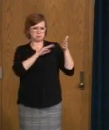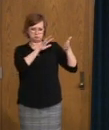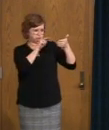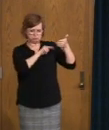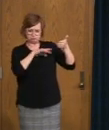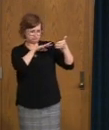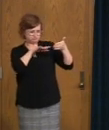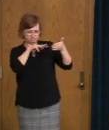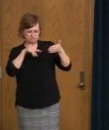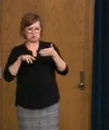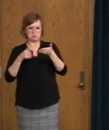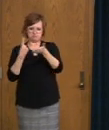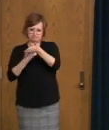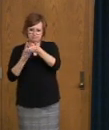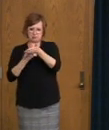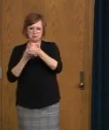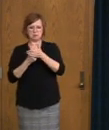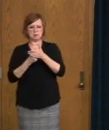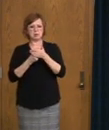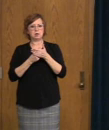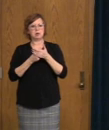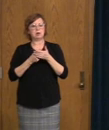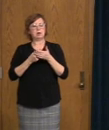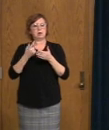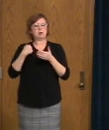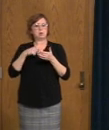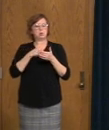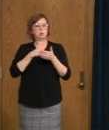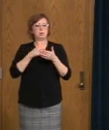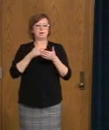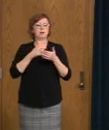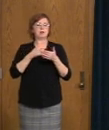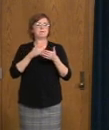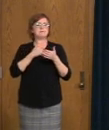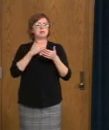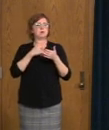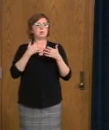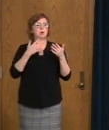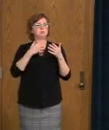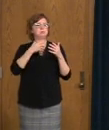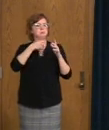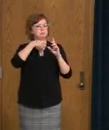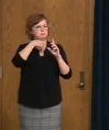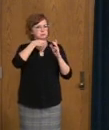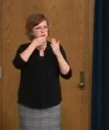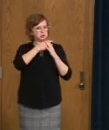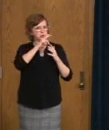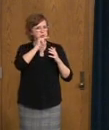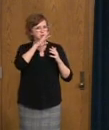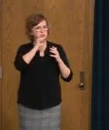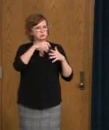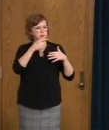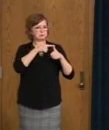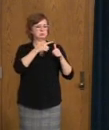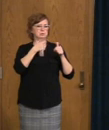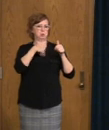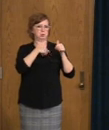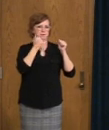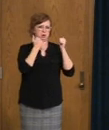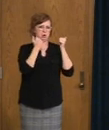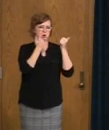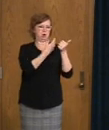is based on the fact that we are all, complying with the orders, with the recommendations. And when we analyze cases of the last week, for